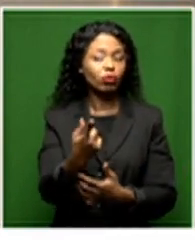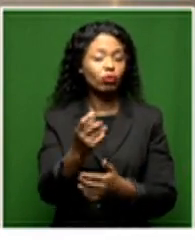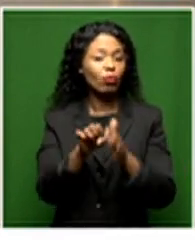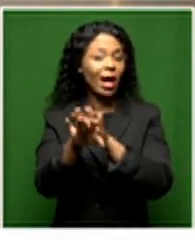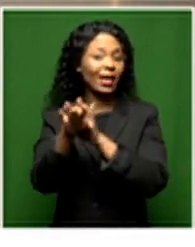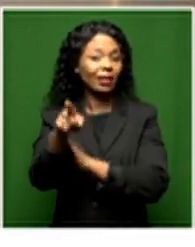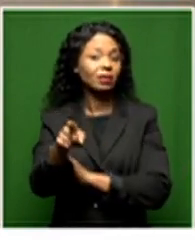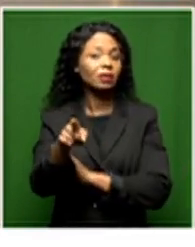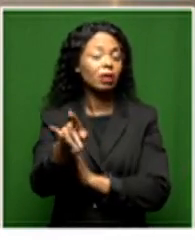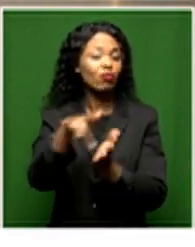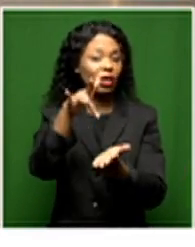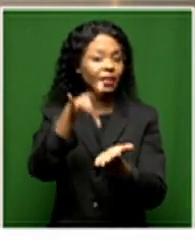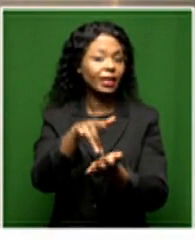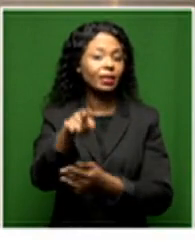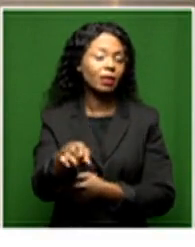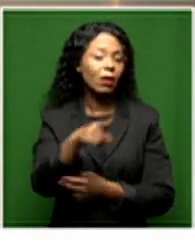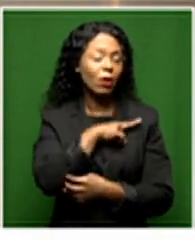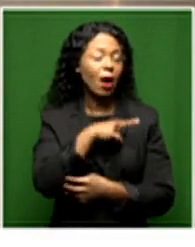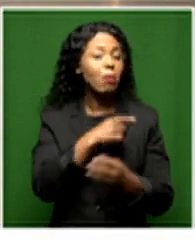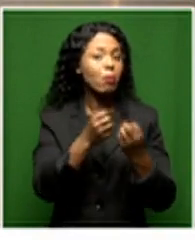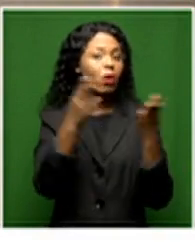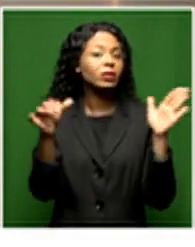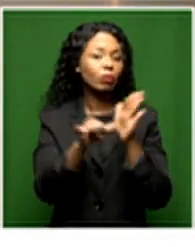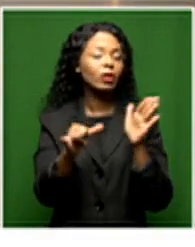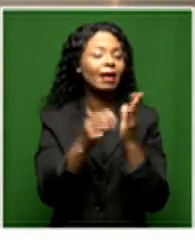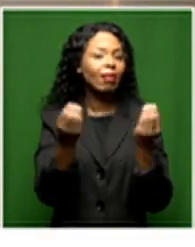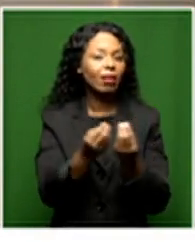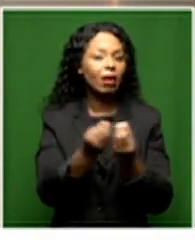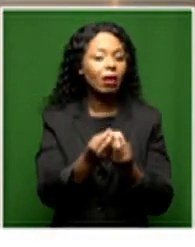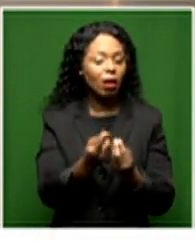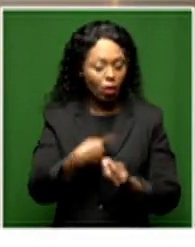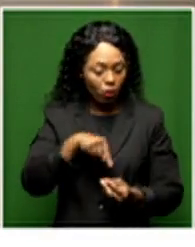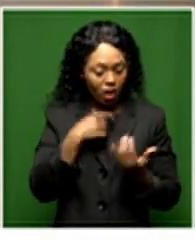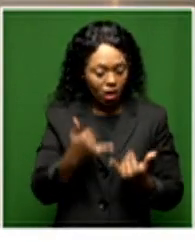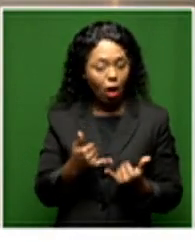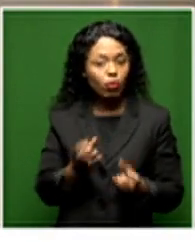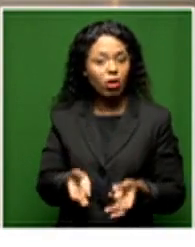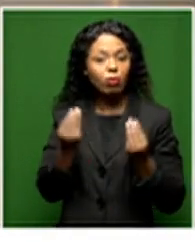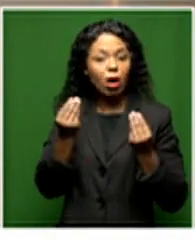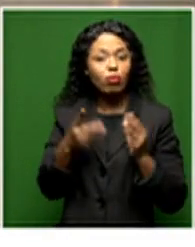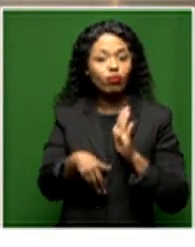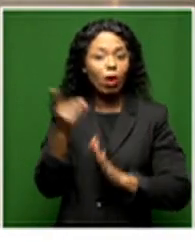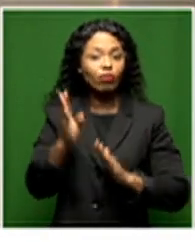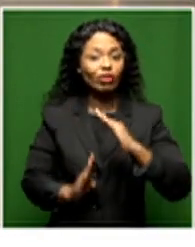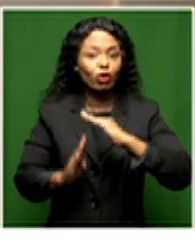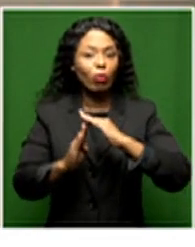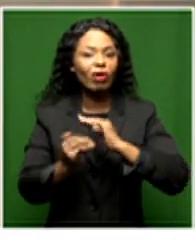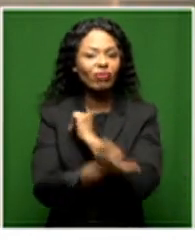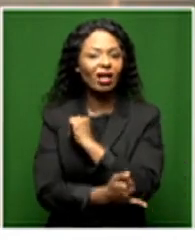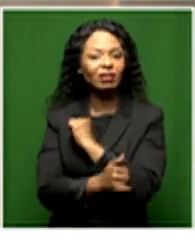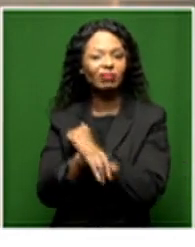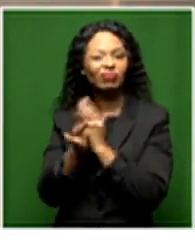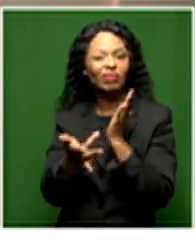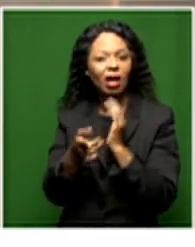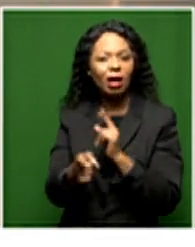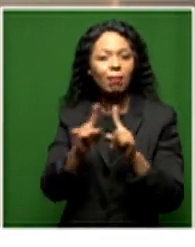I think that's probably that's going to be the most important thing, is what do we do with this advantage? And I think the first thing we have to look at is how do